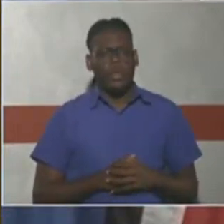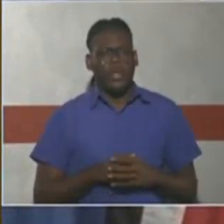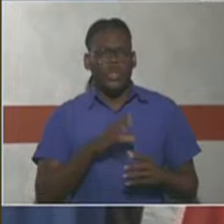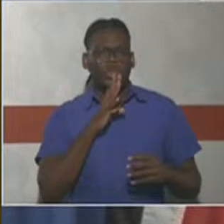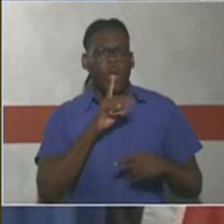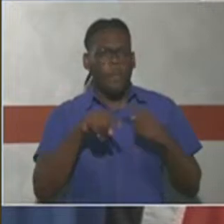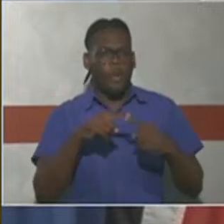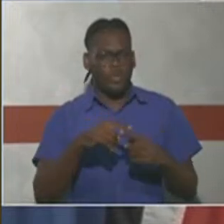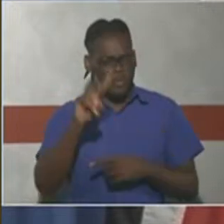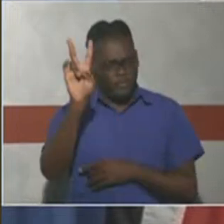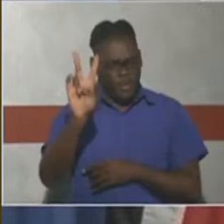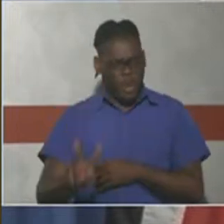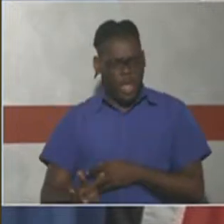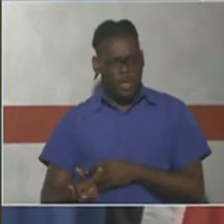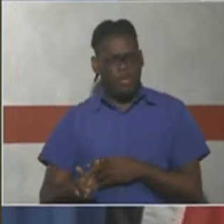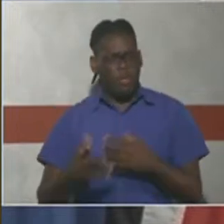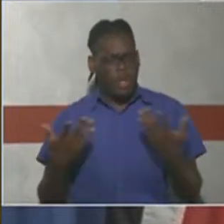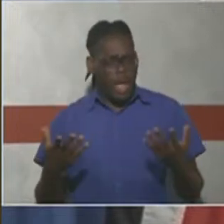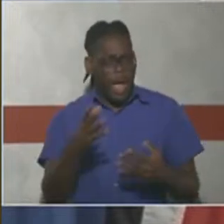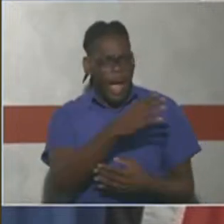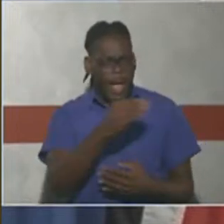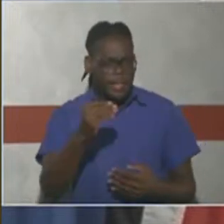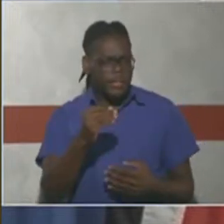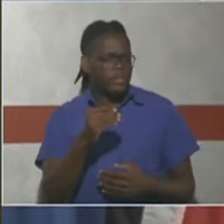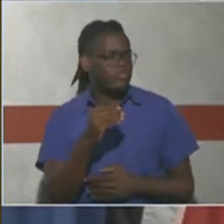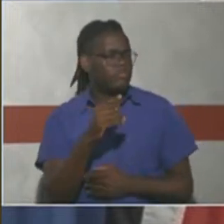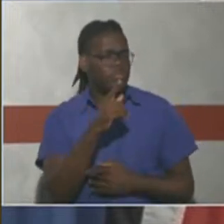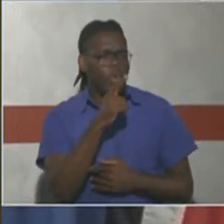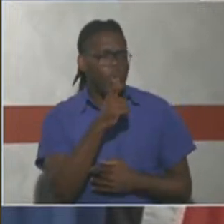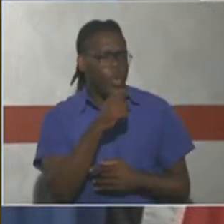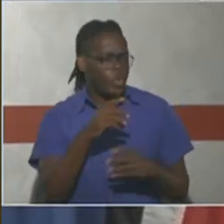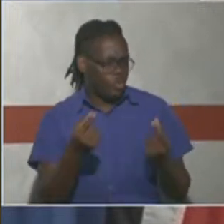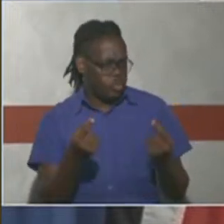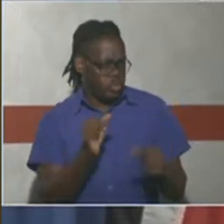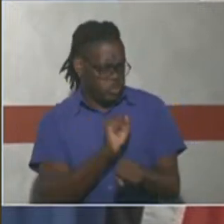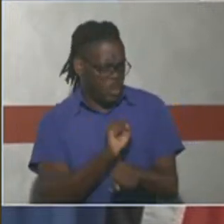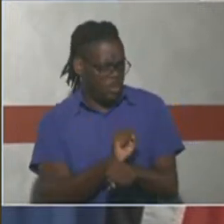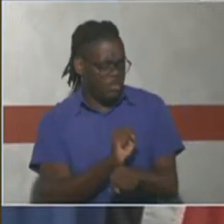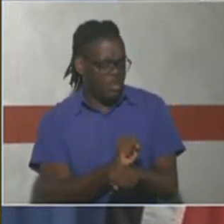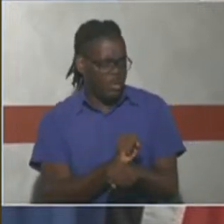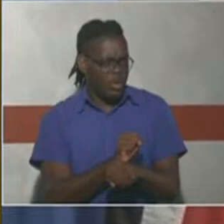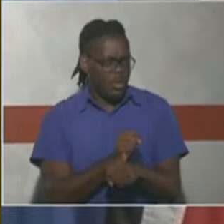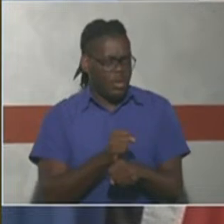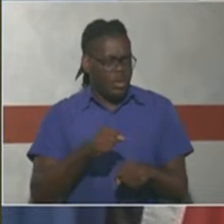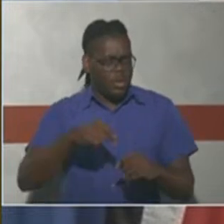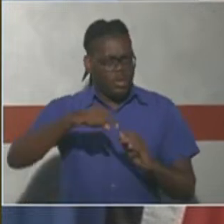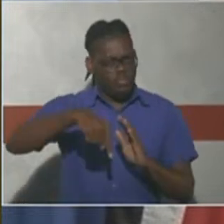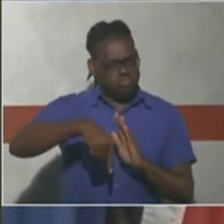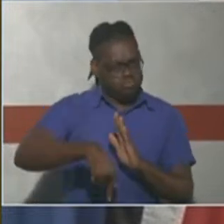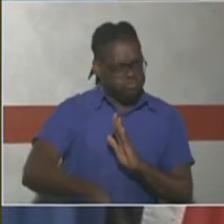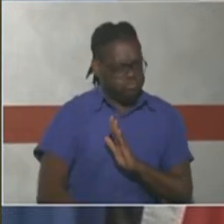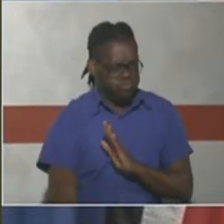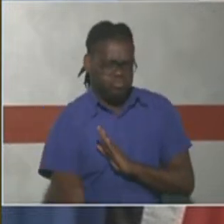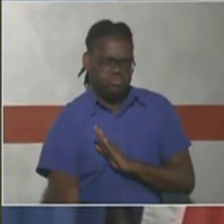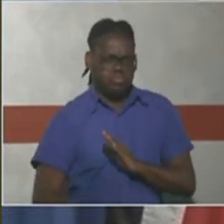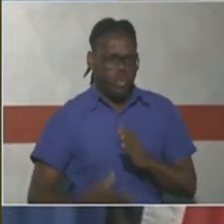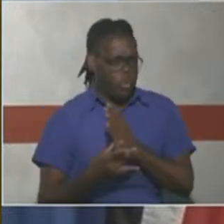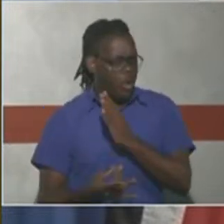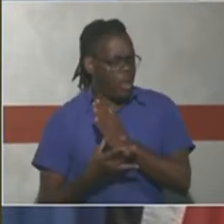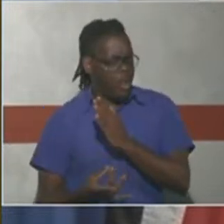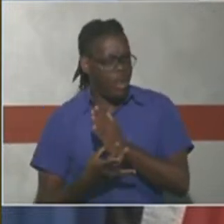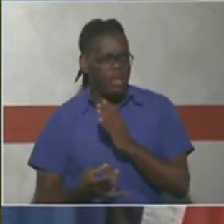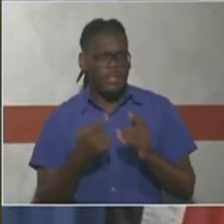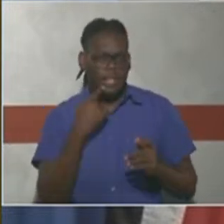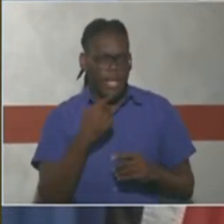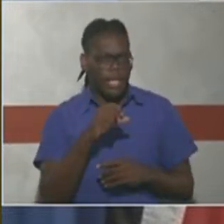Shell. The owner. On the Venezuelan side. They wouldn't have an operator in there. Shell would be the operator of the